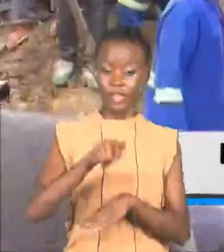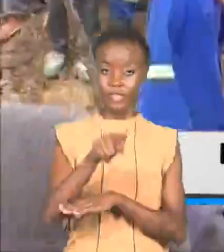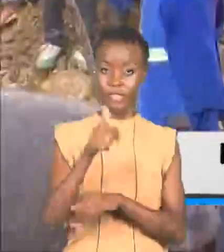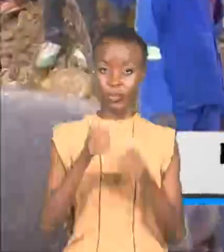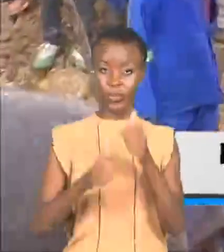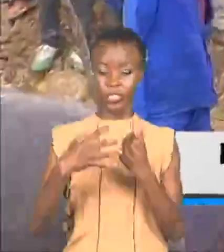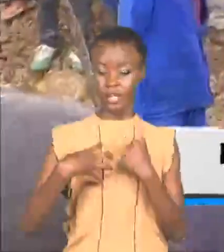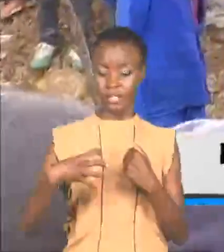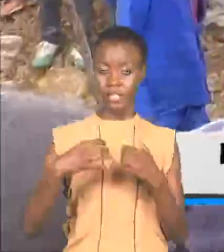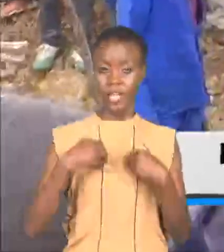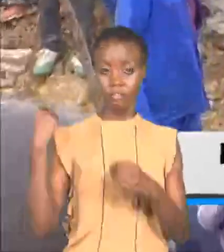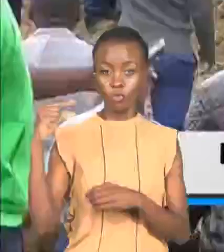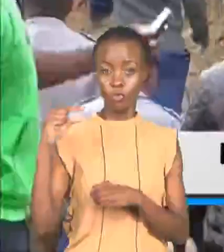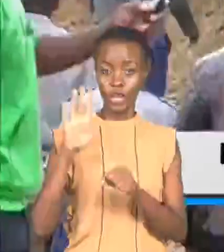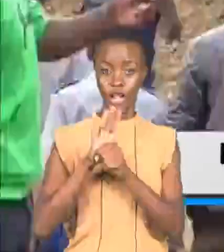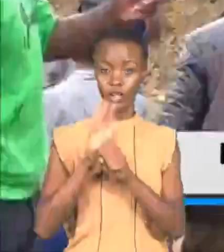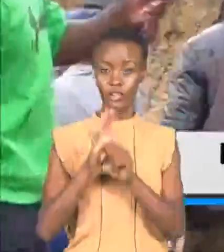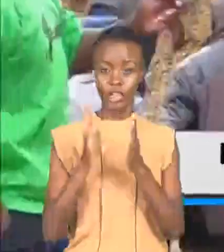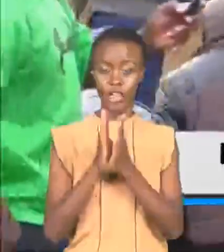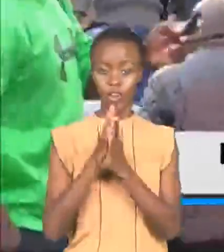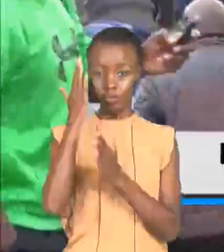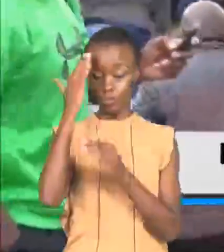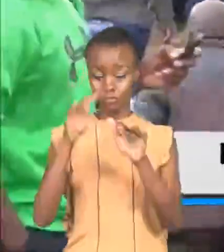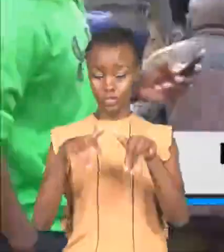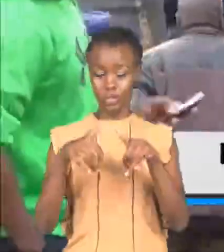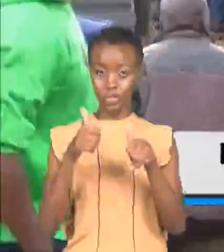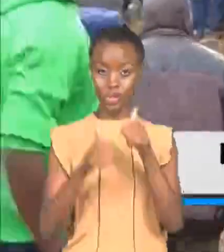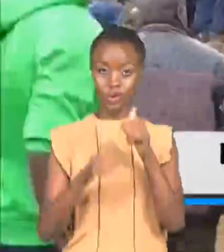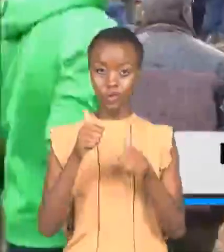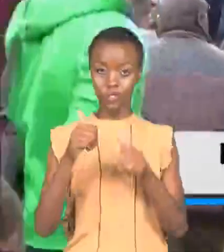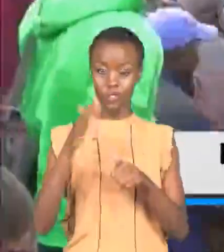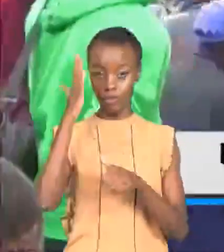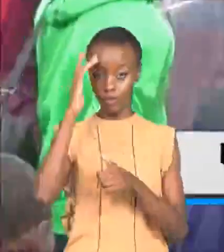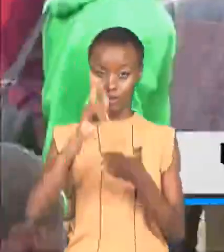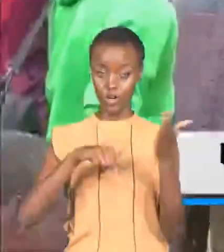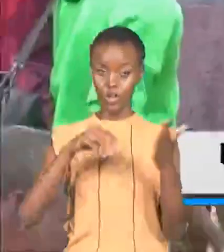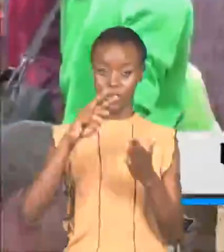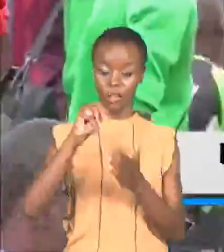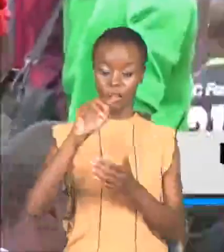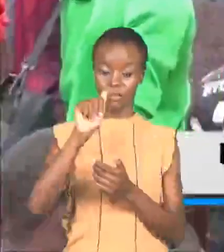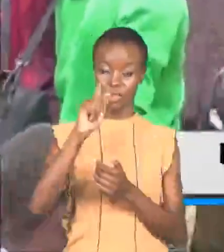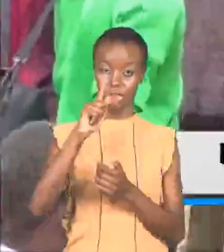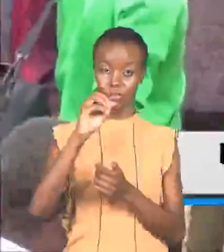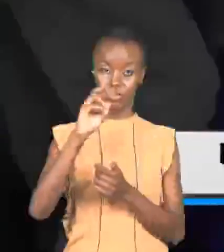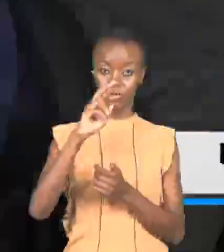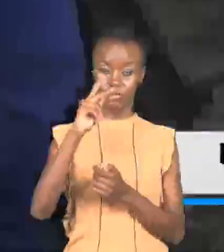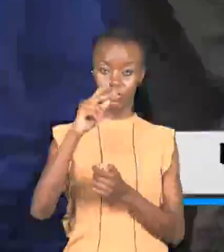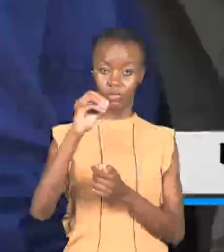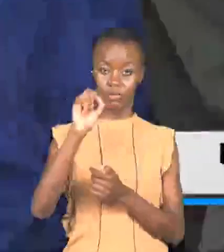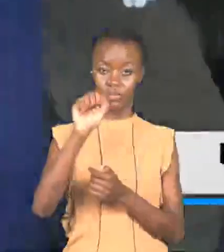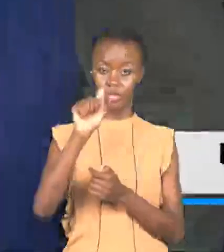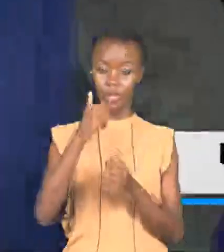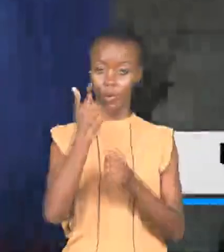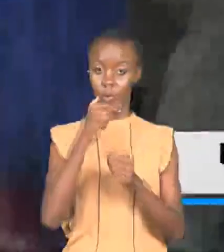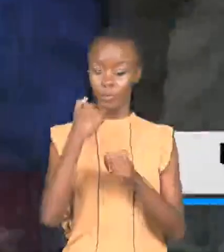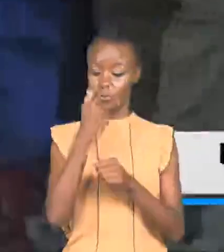rich in gold deposits and popular with artisanal miners, known locally as makorokoza or hustlers, who use picks and